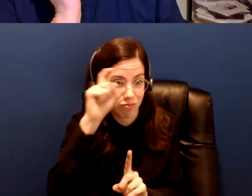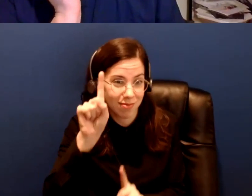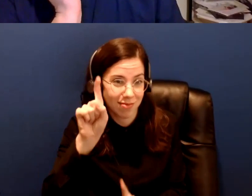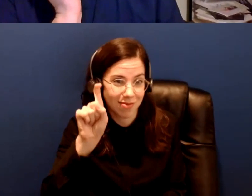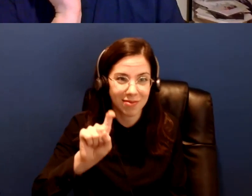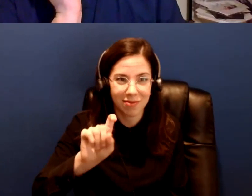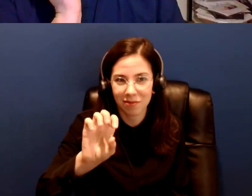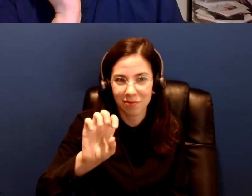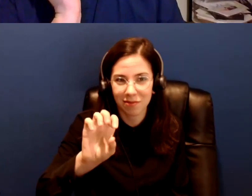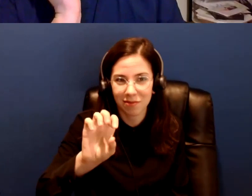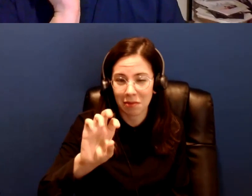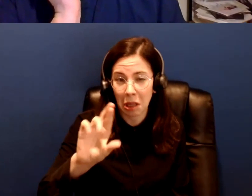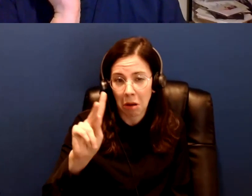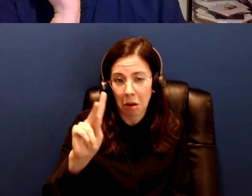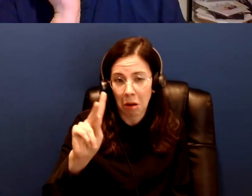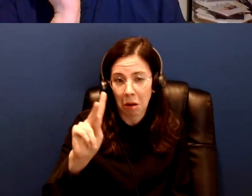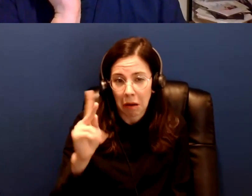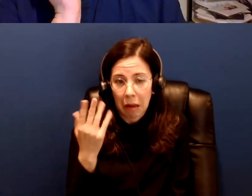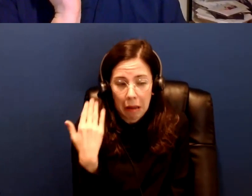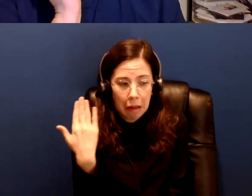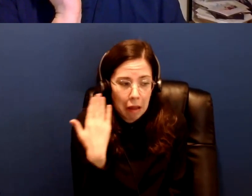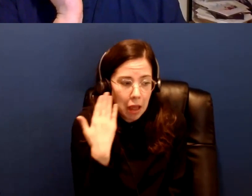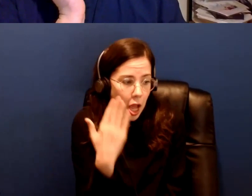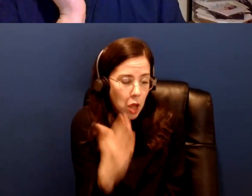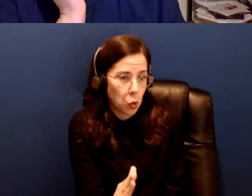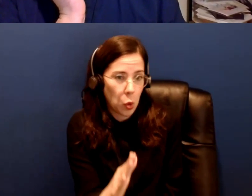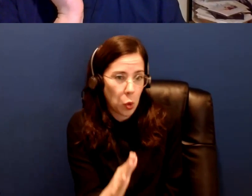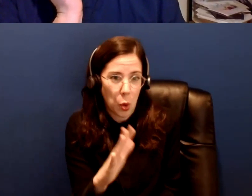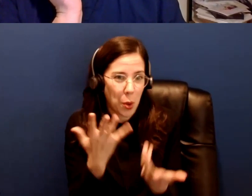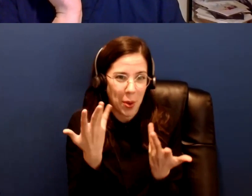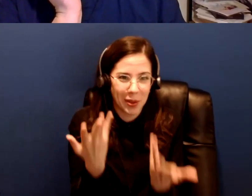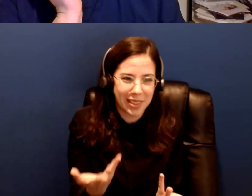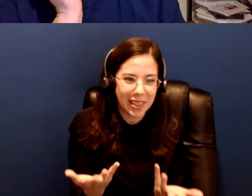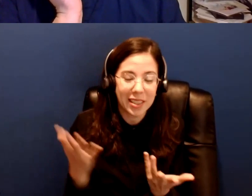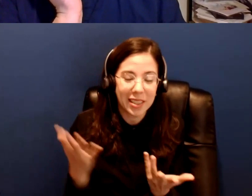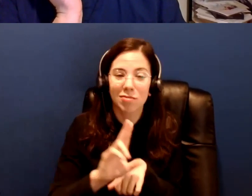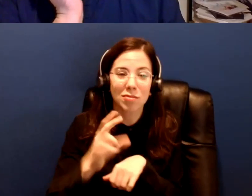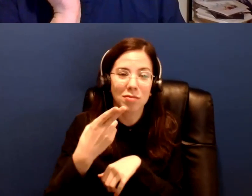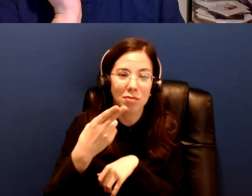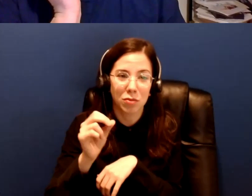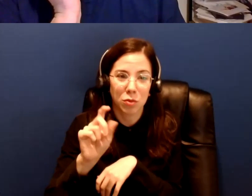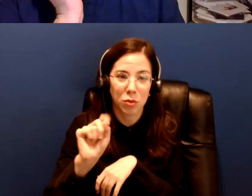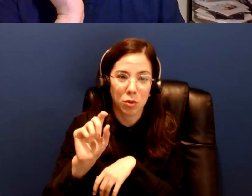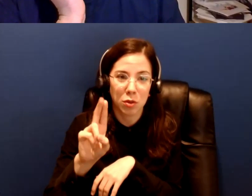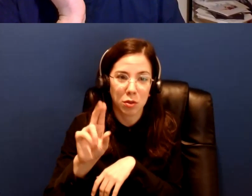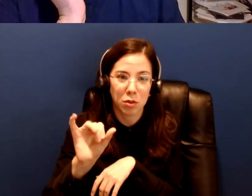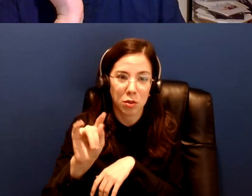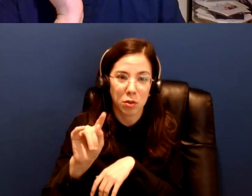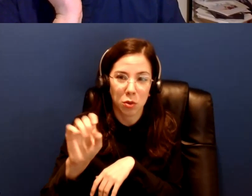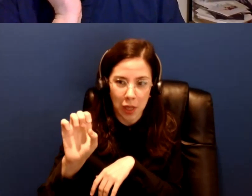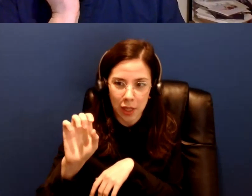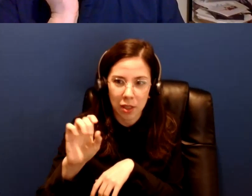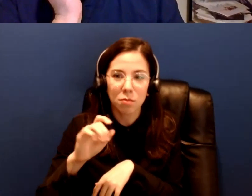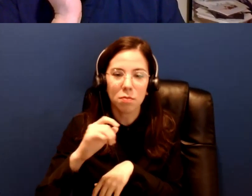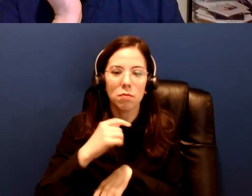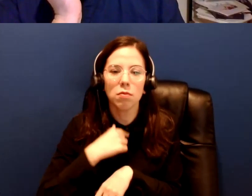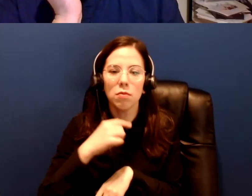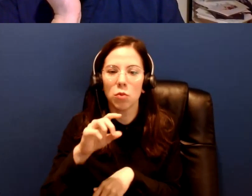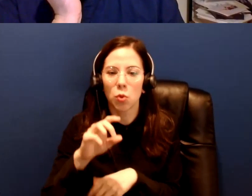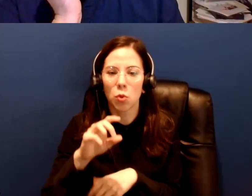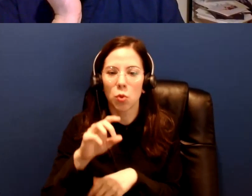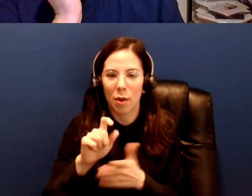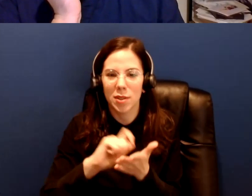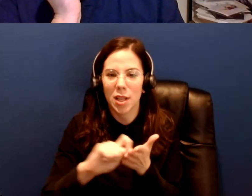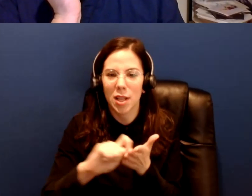I don't know 100%. I'll say when we did use Hootsuite at this point, when I was at Writers Theater between 2017